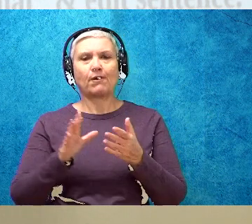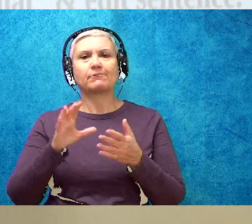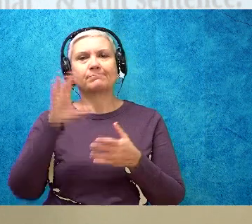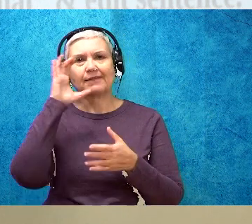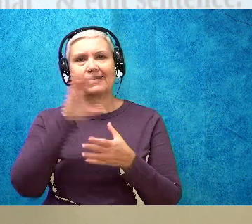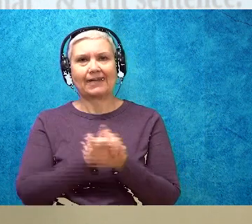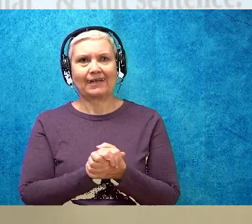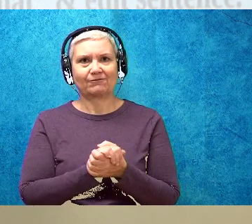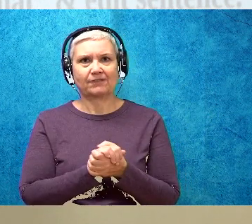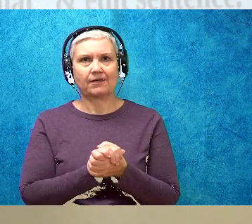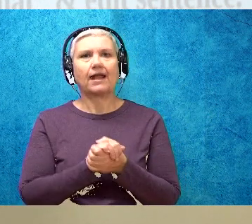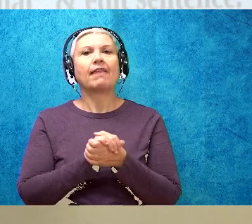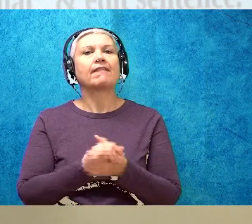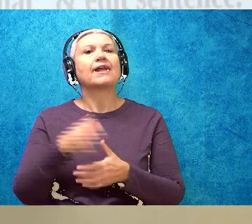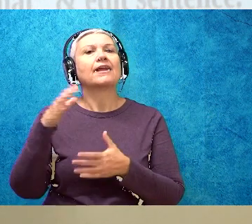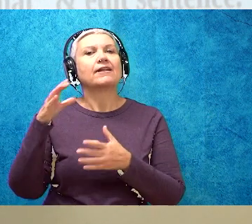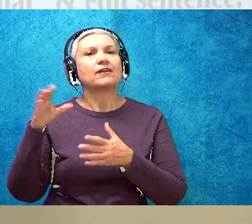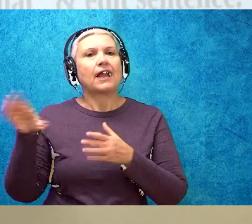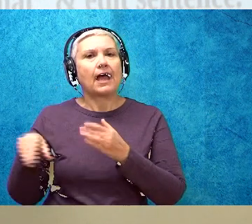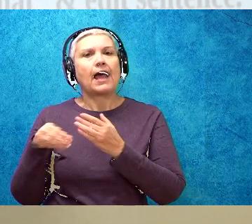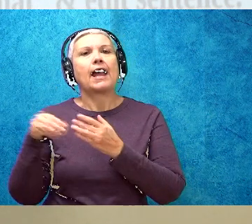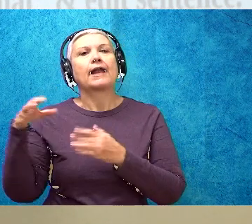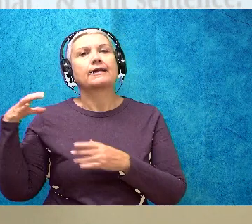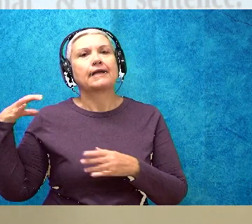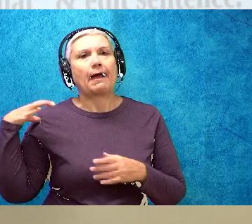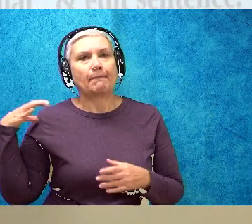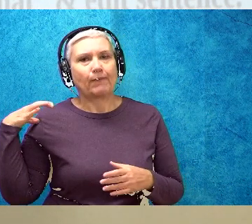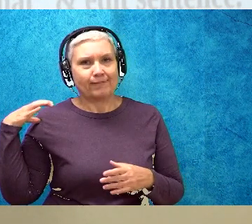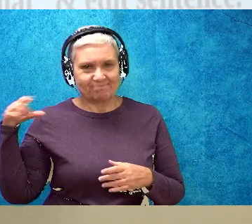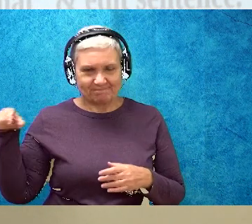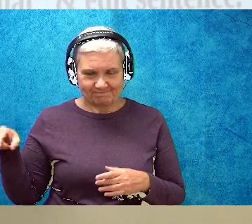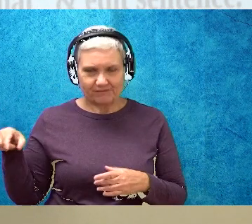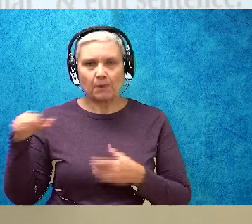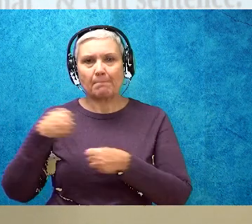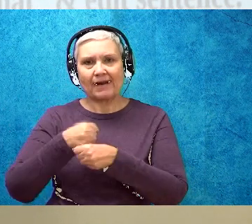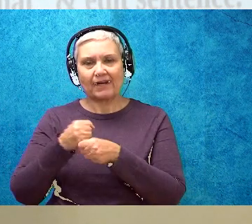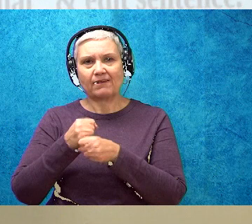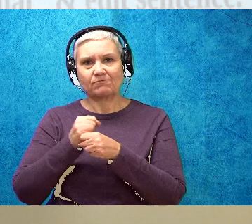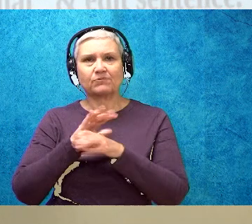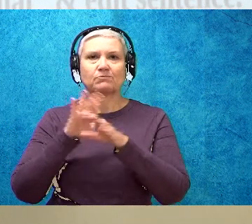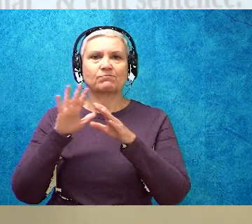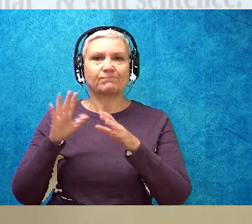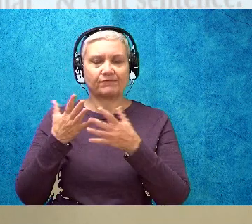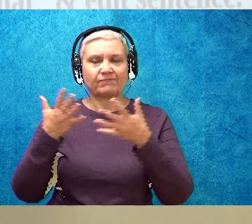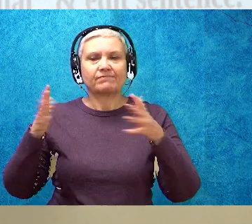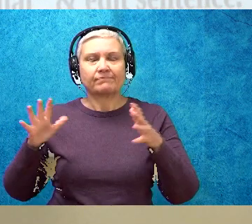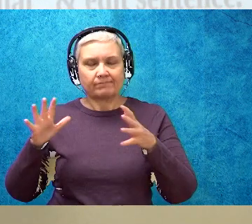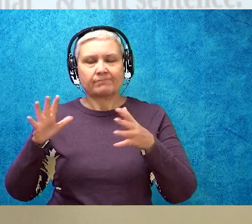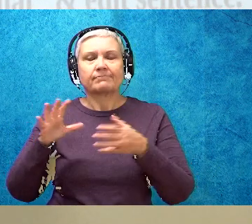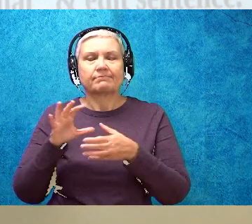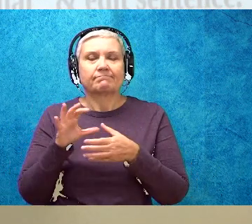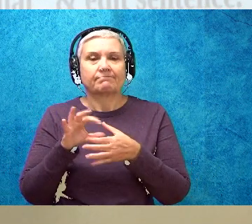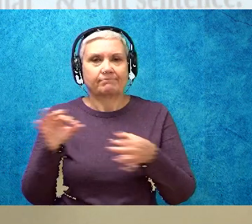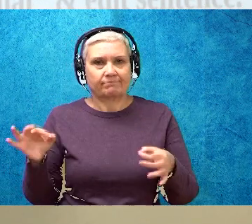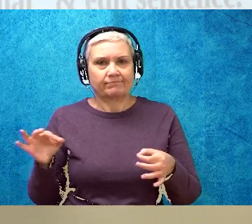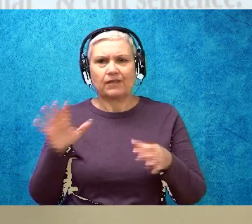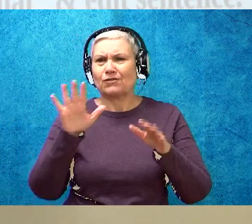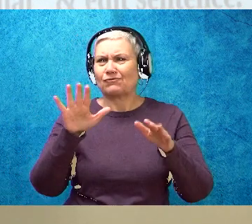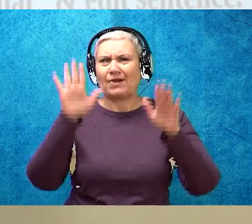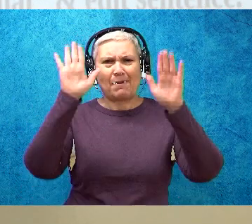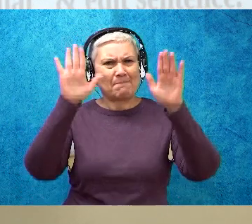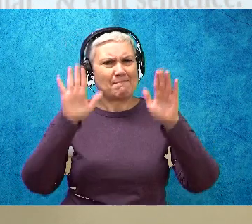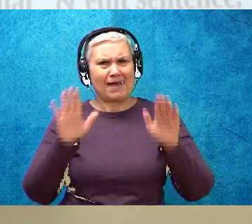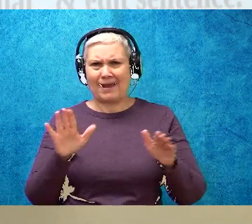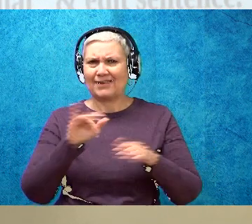going to edit your sentence the way that it's supposed to be properly done. You guys have done an amazing job today, and I'm very proud of